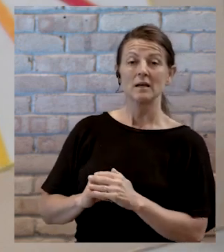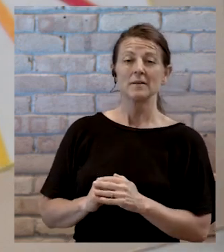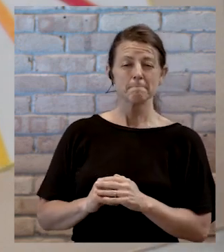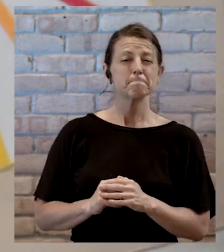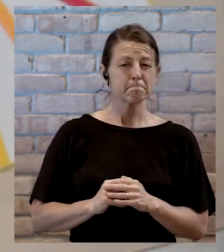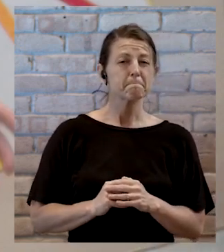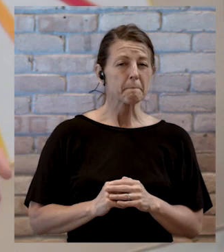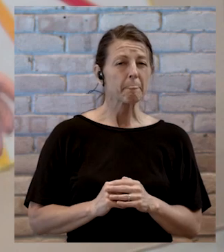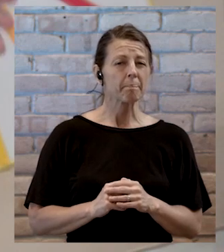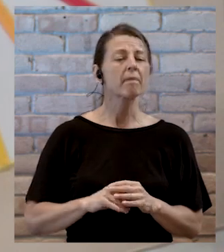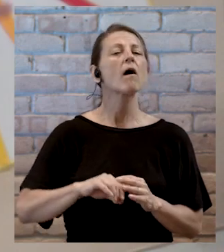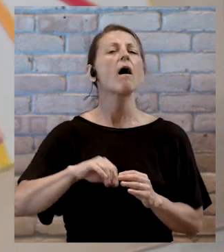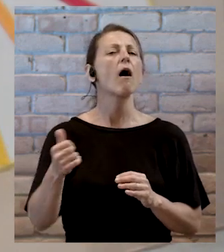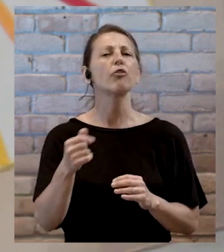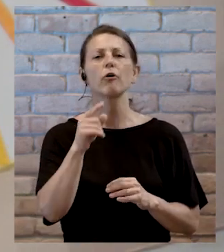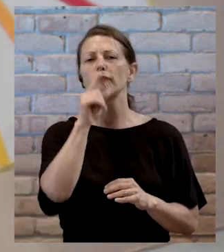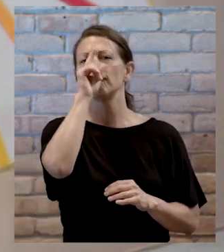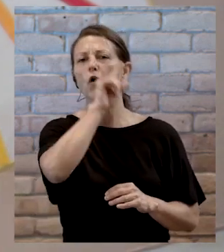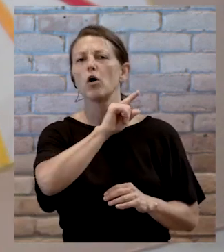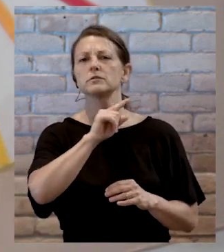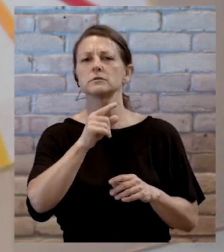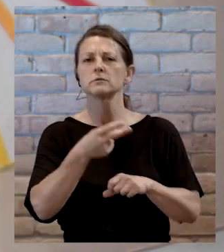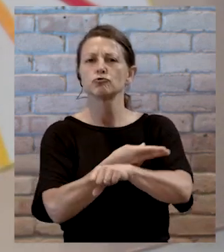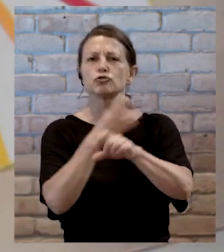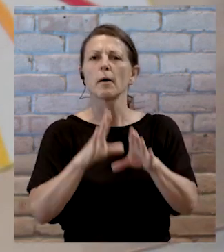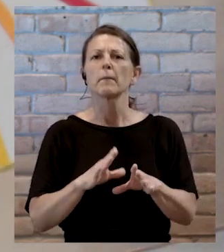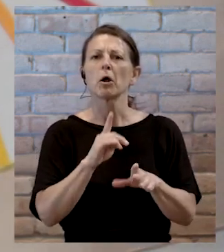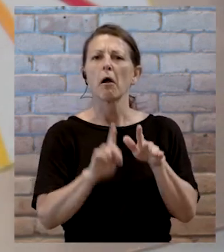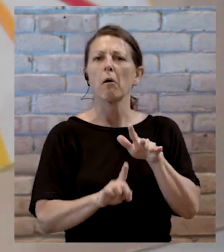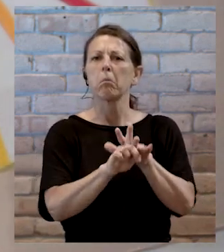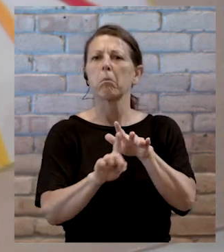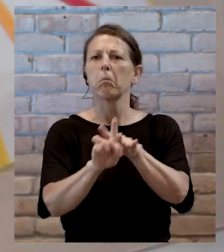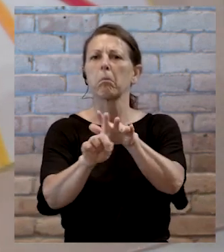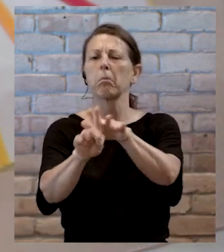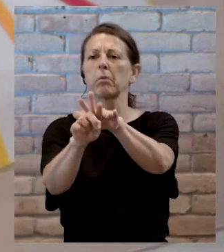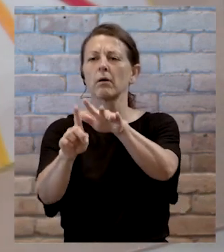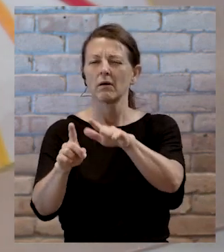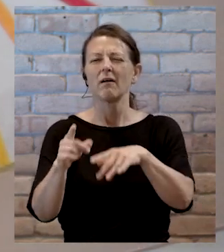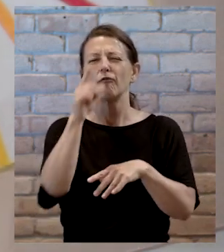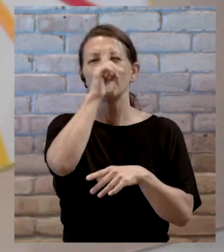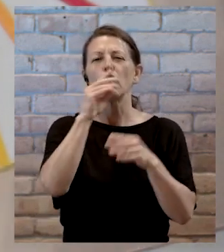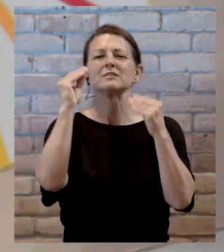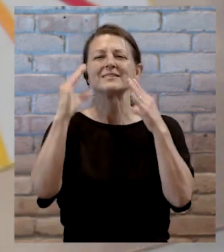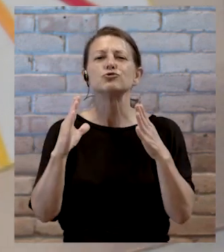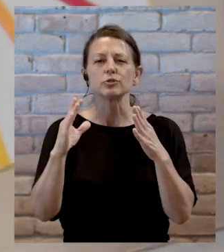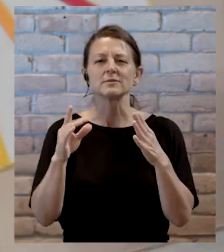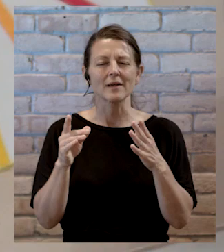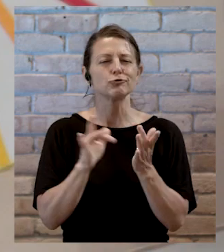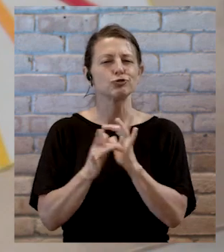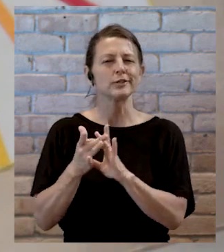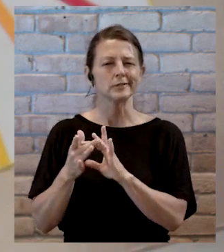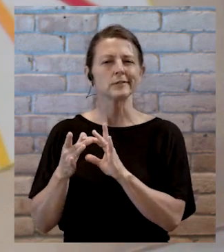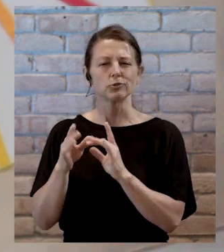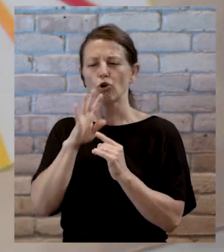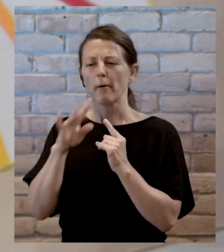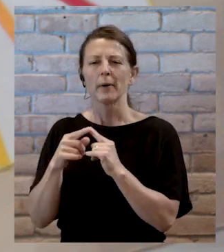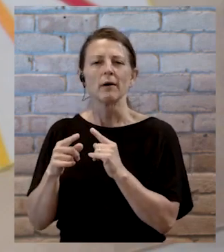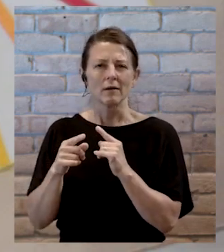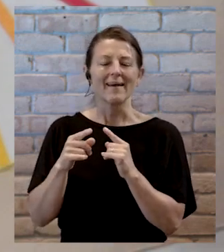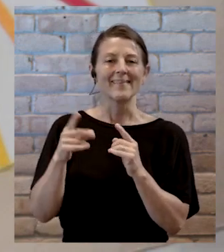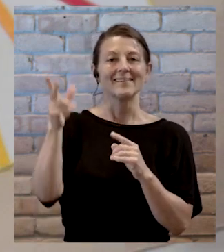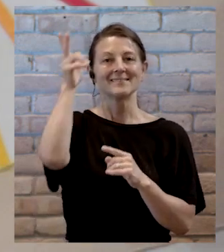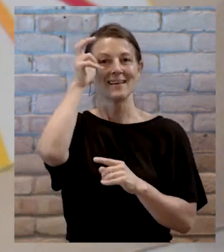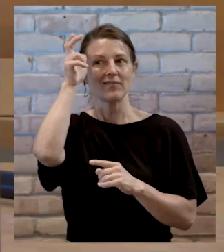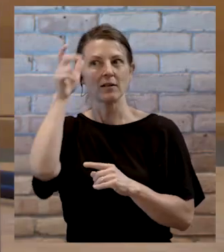There are other false shepherds that have come along the way, these false teachers that Jesus has been talking about. And the devil is going